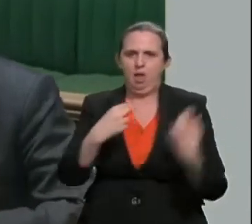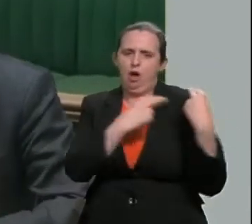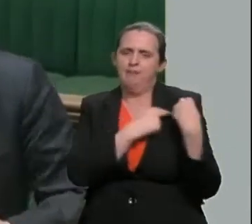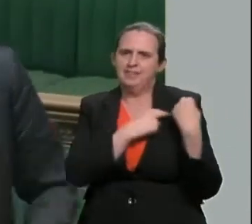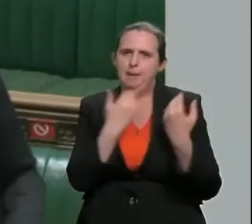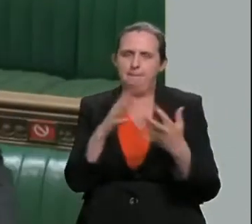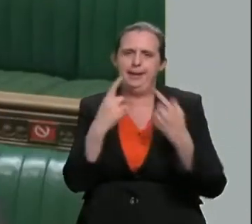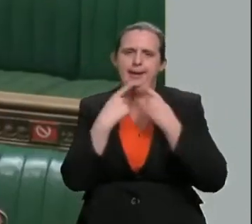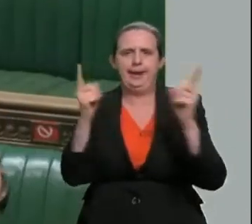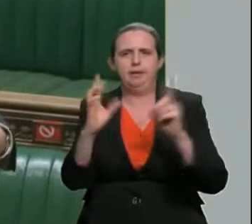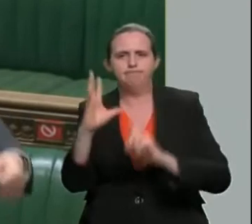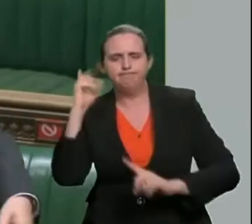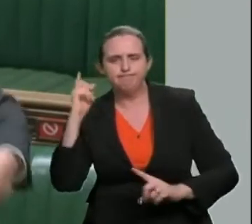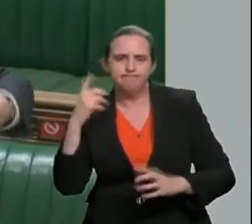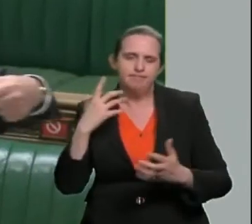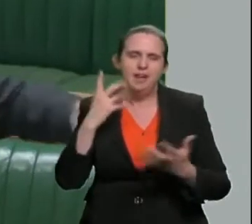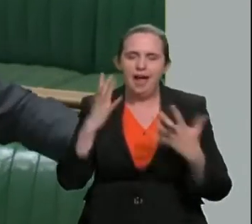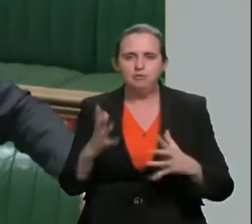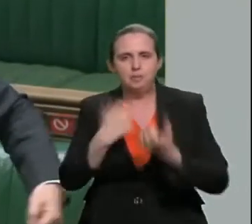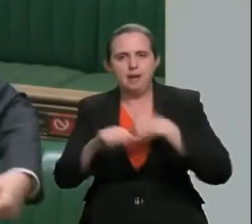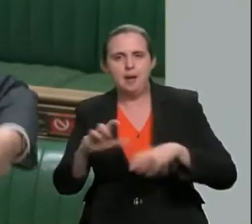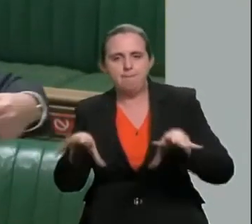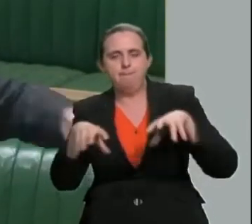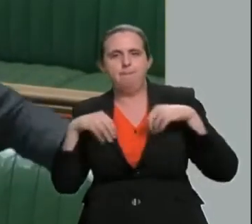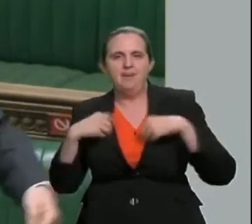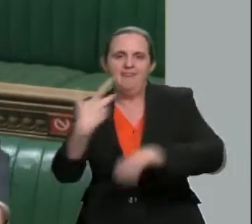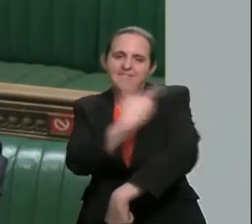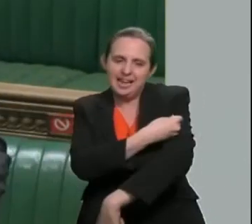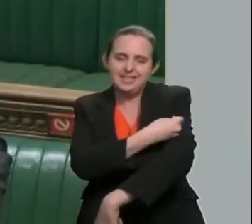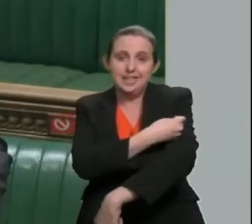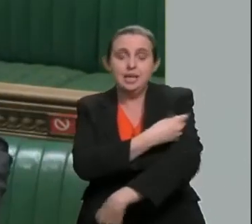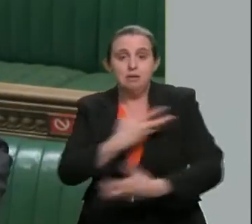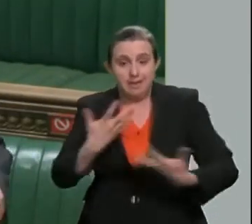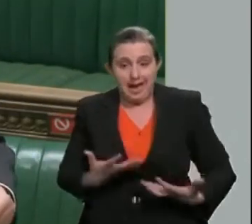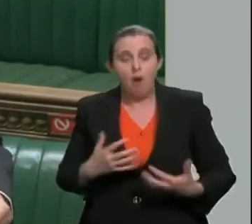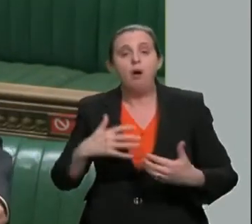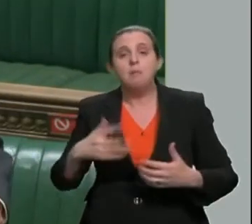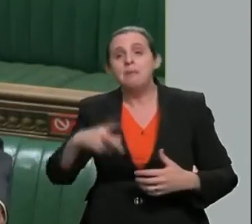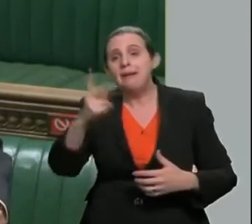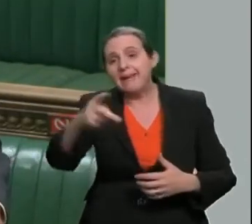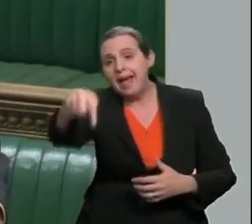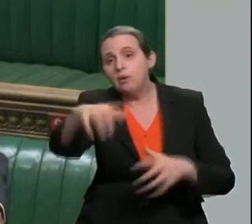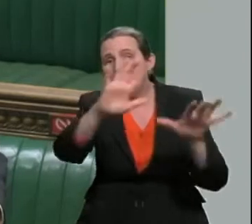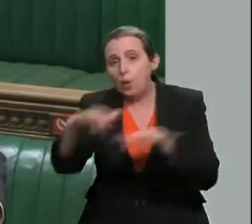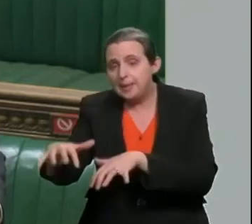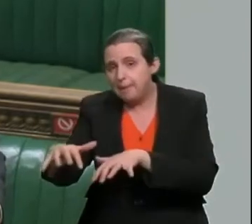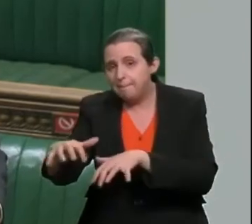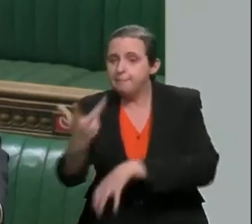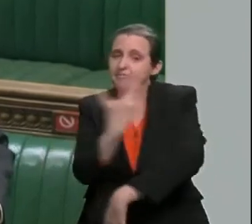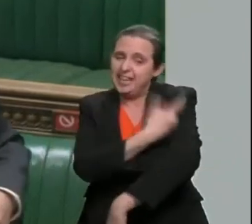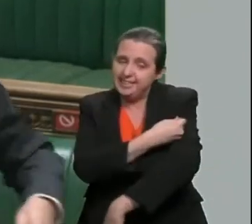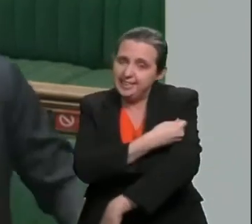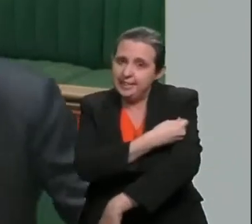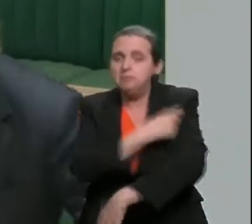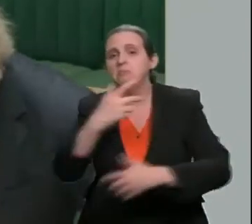get used to the idea of vaccinating and then revaccinating in the autumn as we come to face these